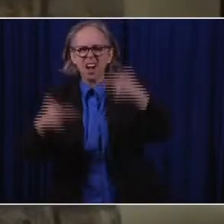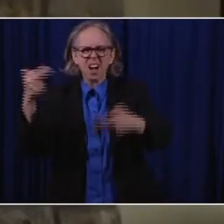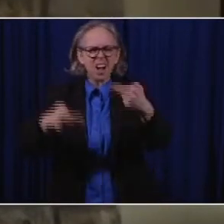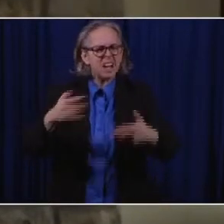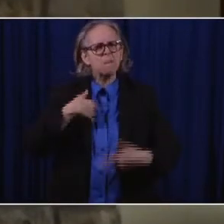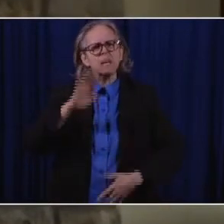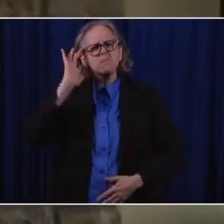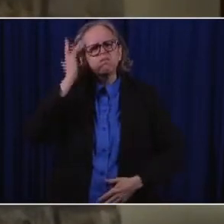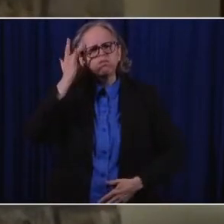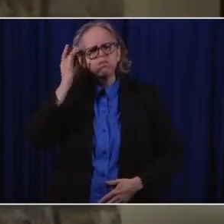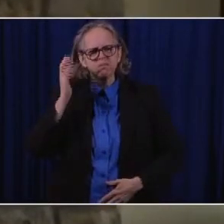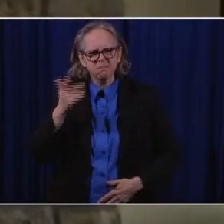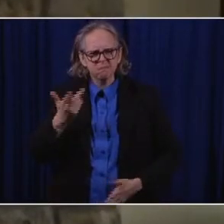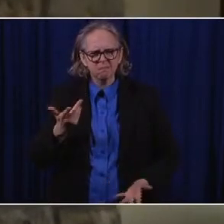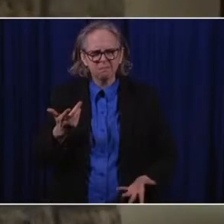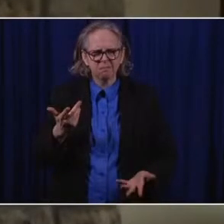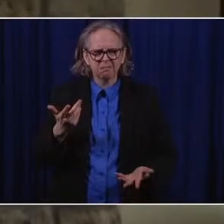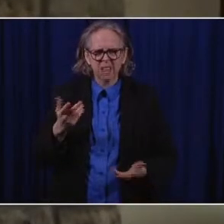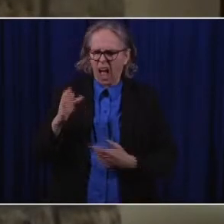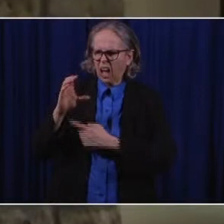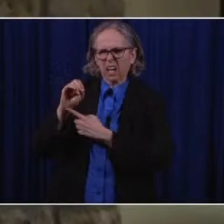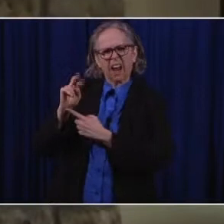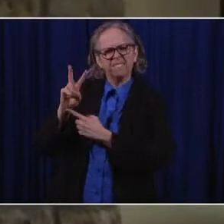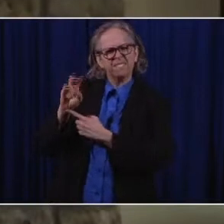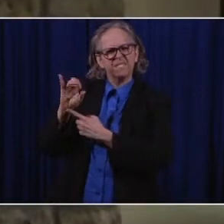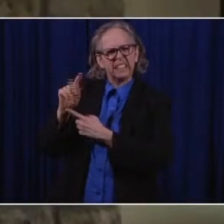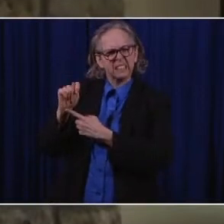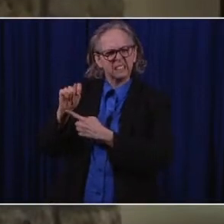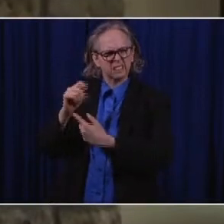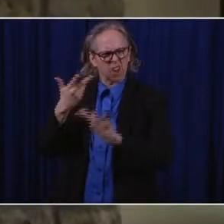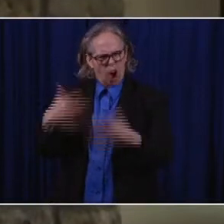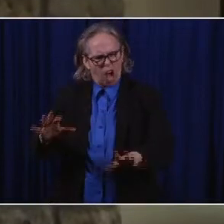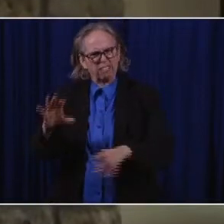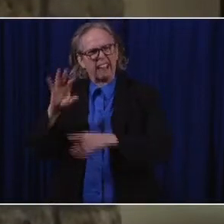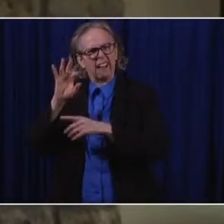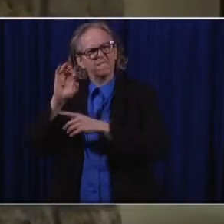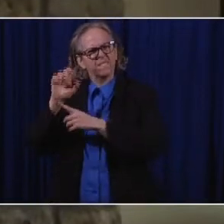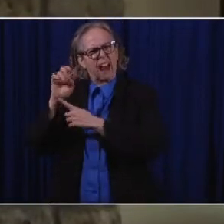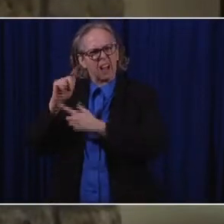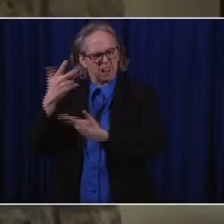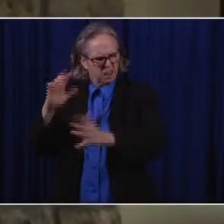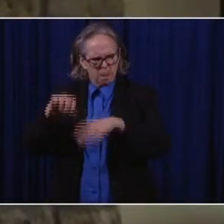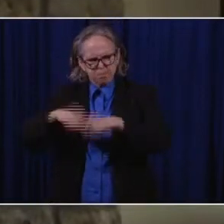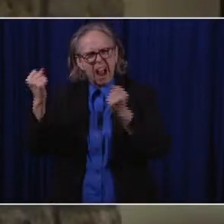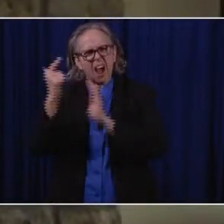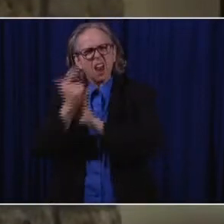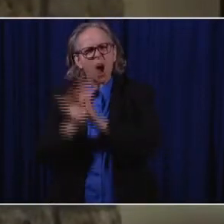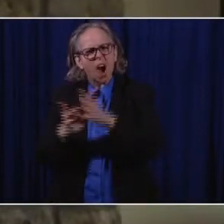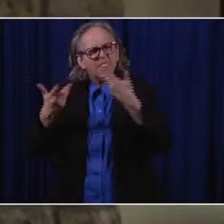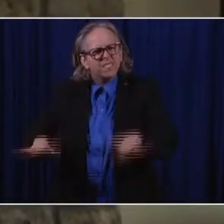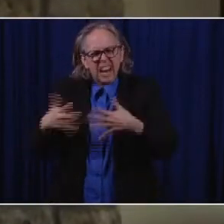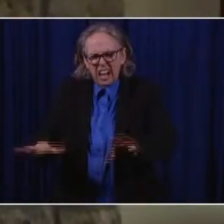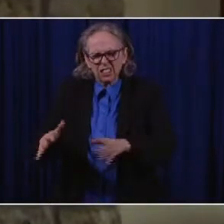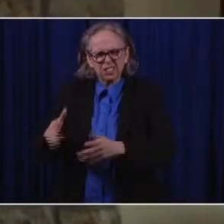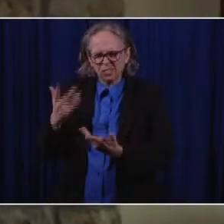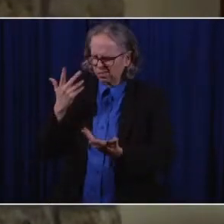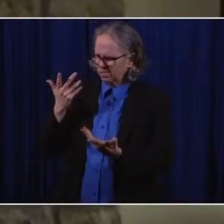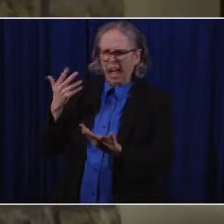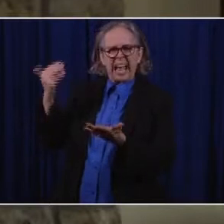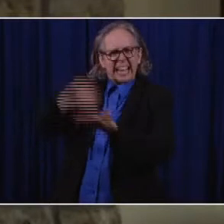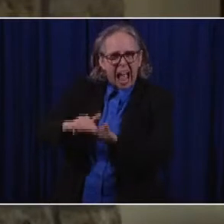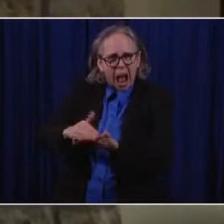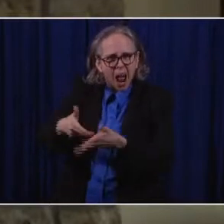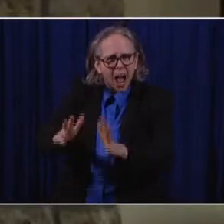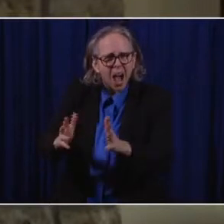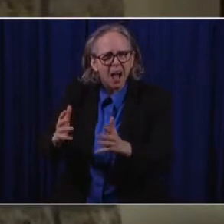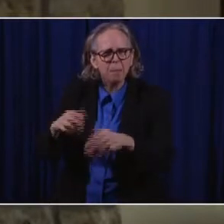felons who have no business having a gun at all. And I know from talking to law enforcement for many years, chiefs of